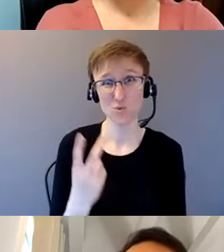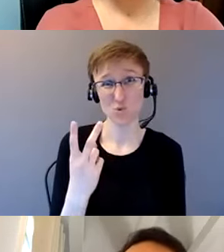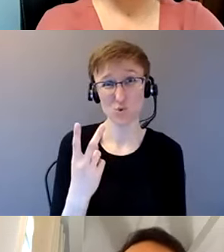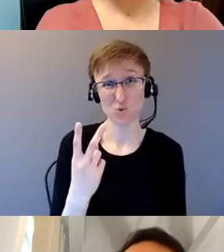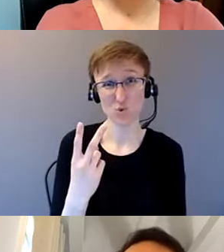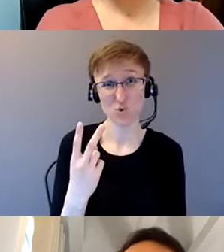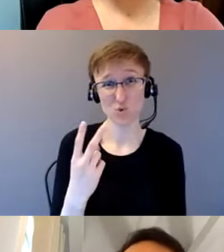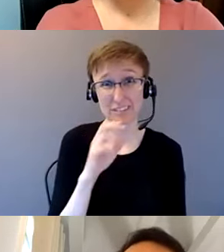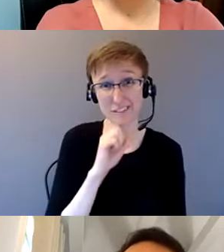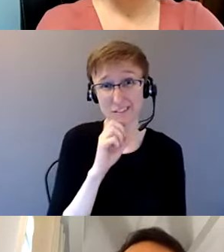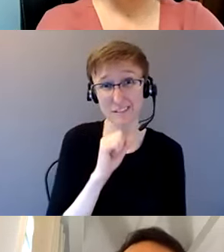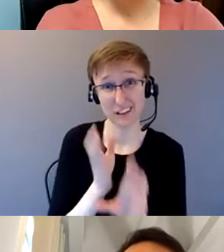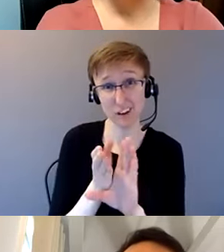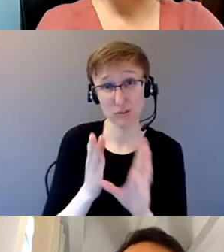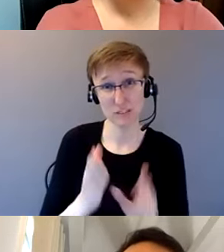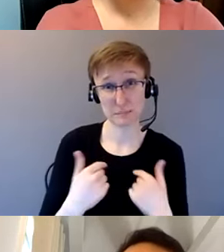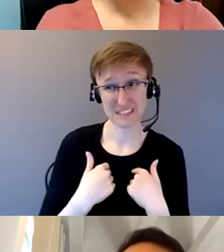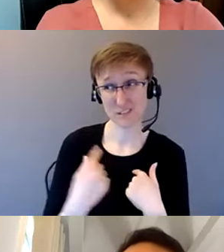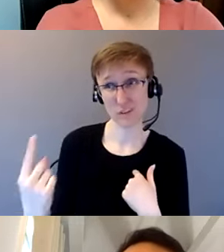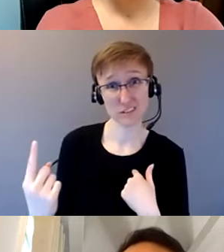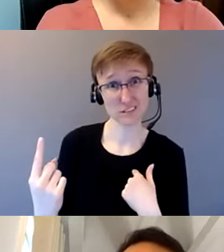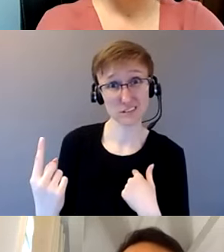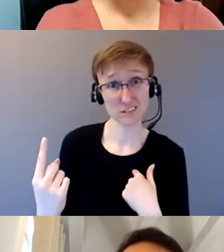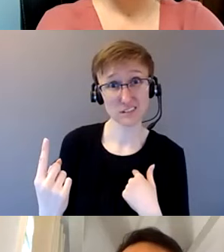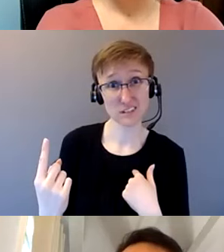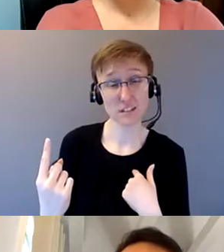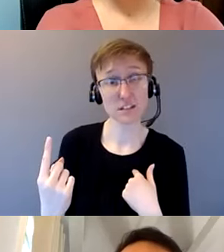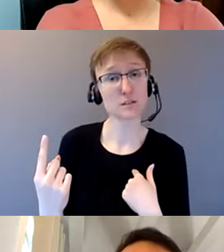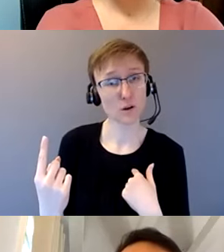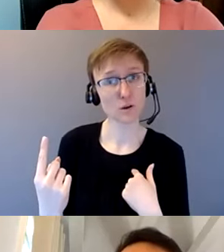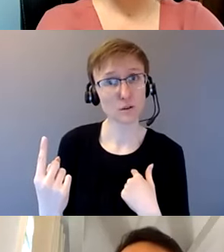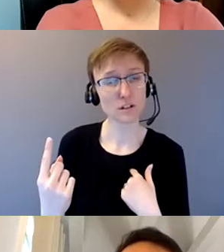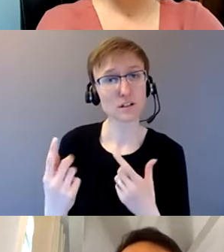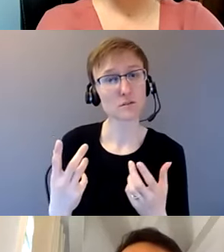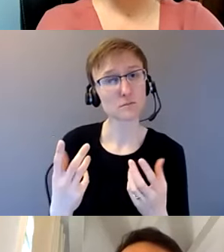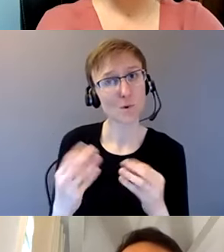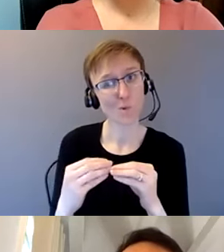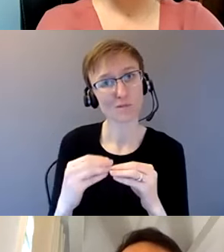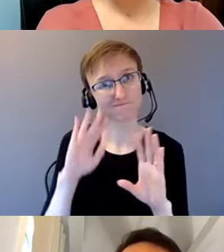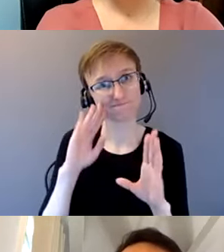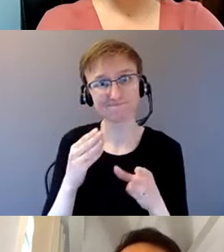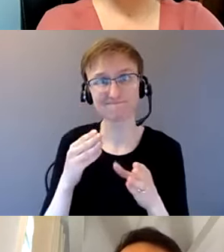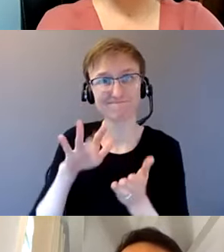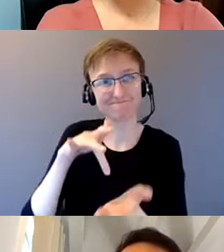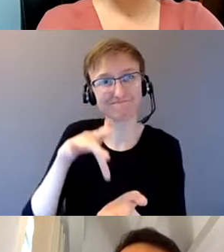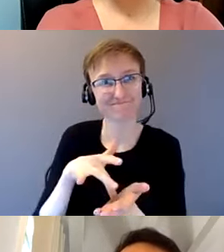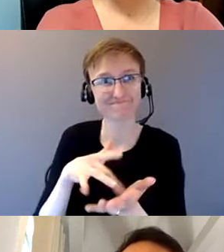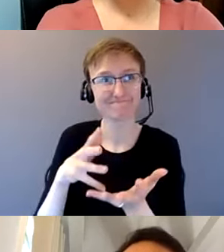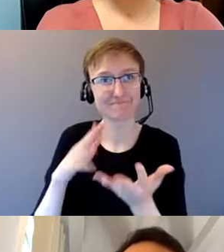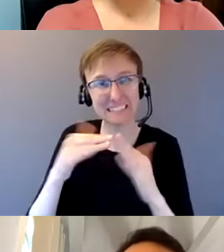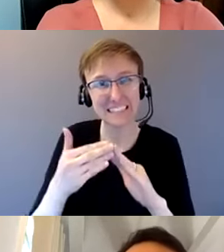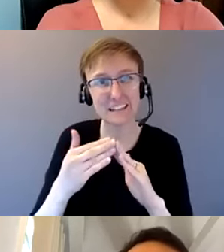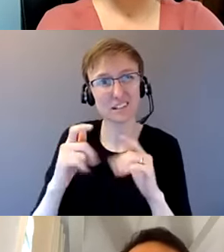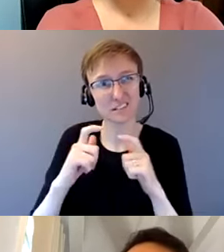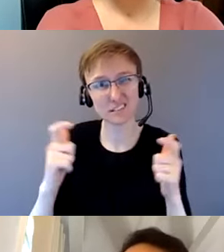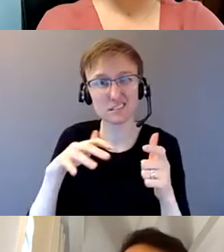there used to be. So it's we are centralized more in the urban centers, and you're going to